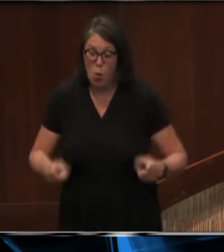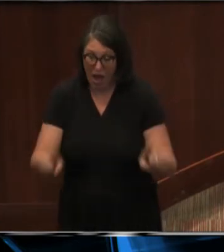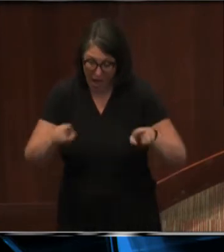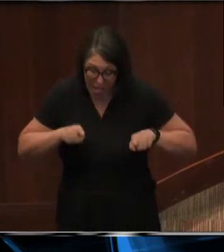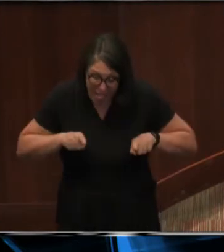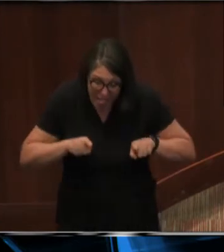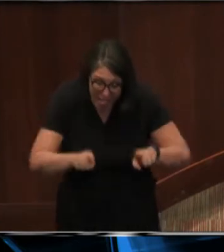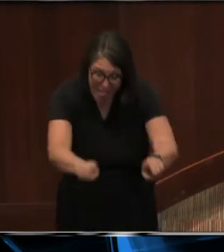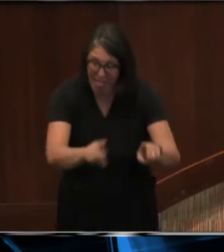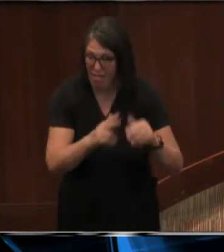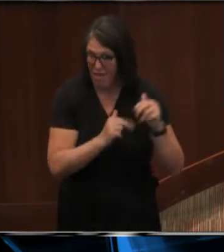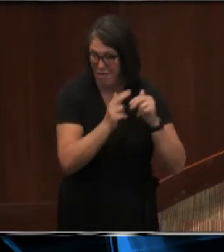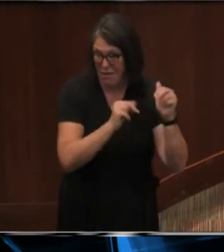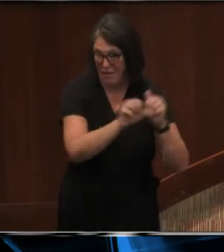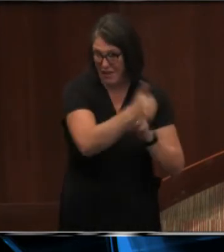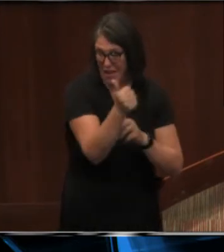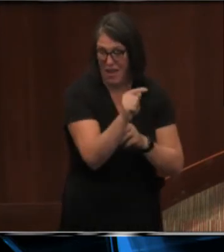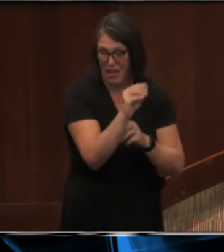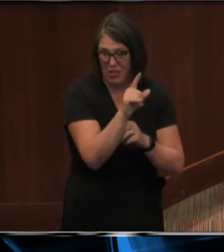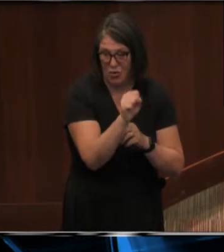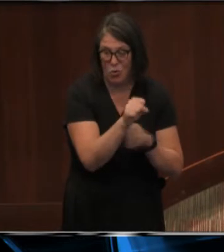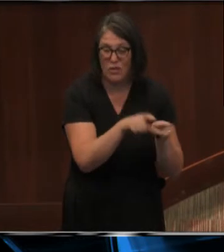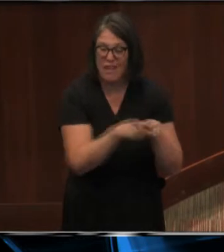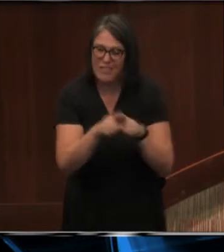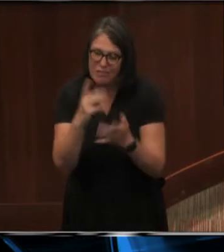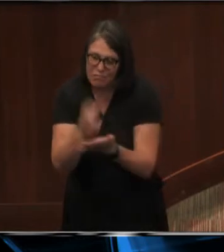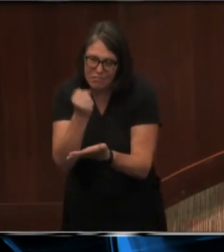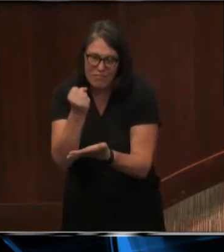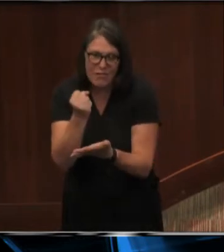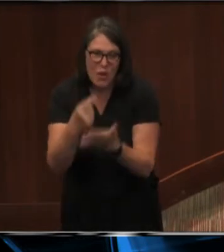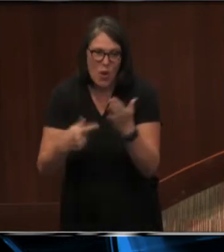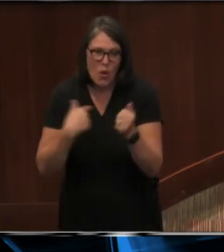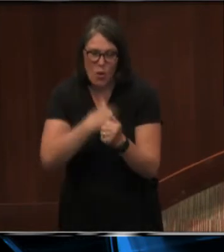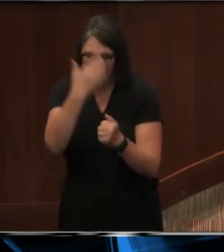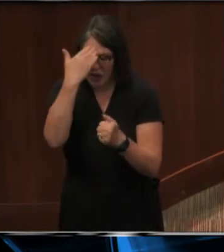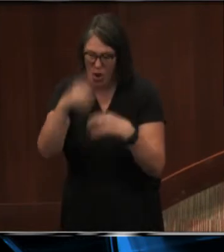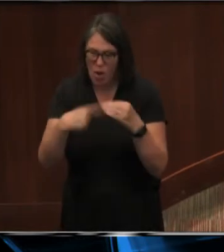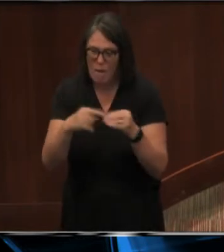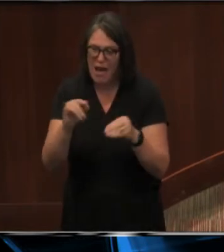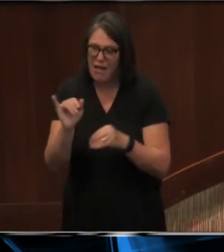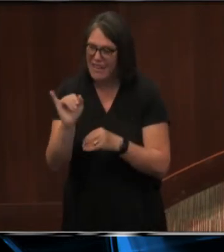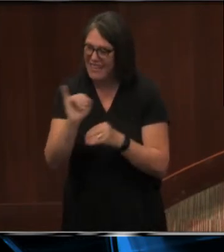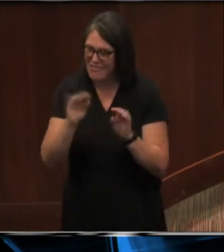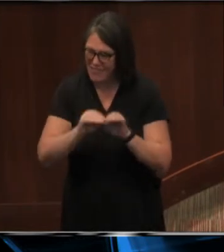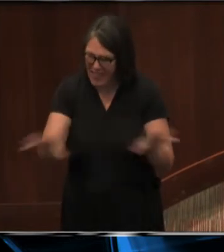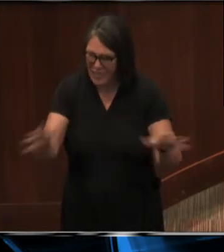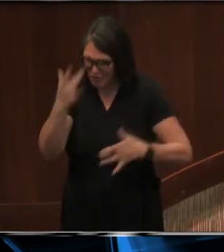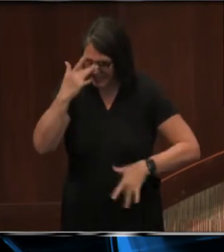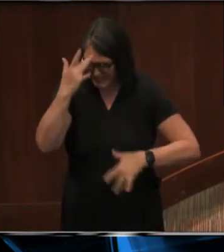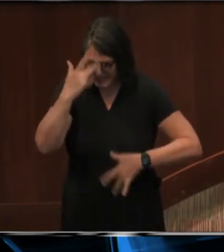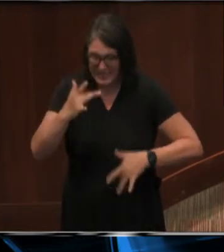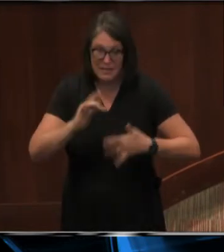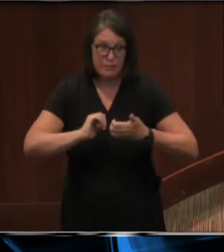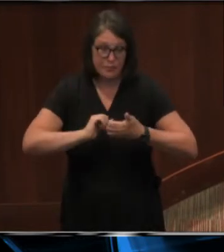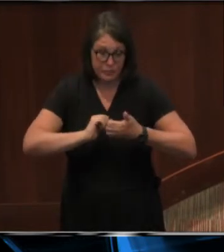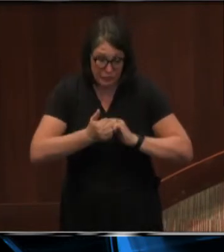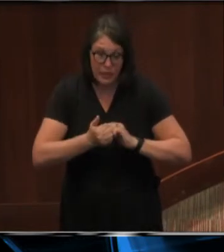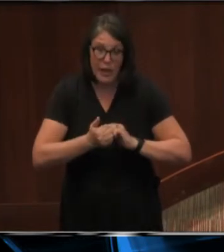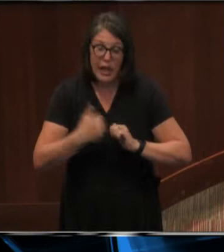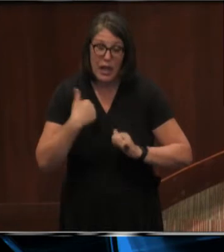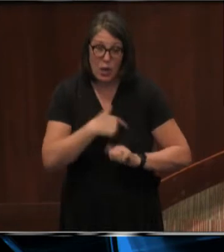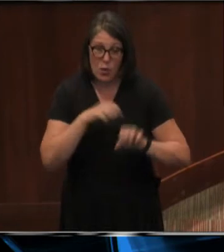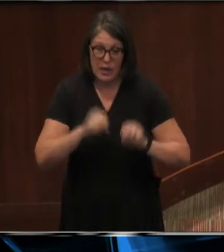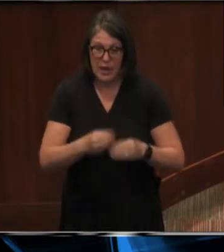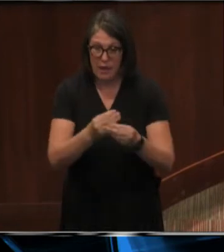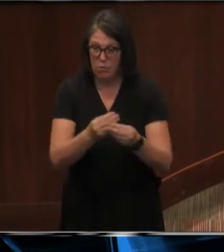for other tools. And we're capitalizing on what we do know about infectious disease, the ways that we can, get